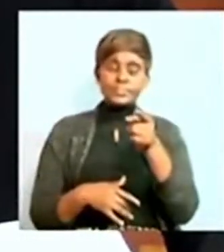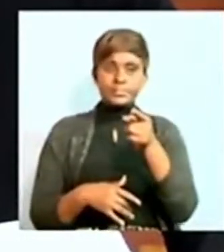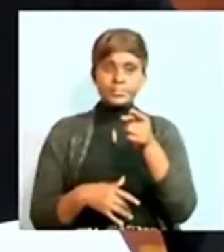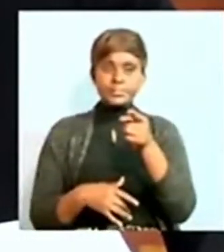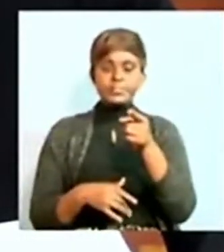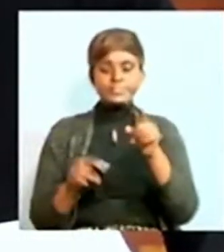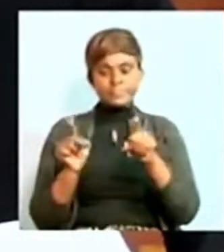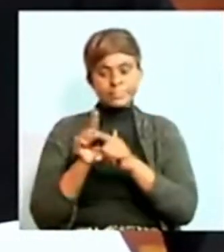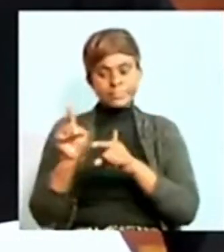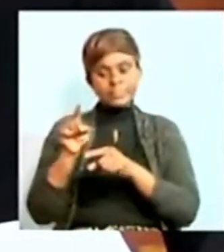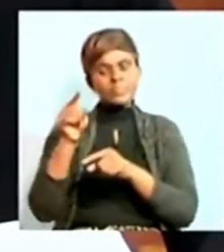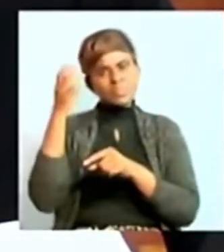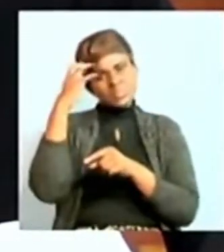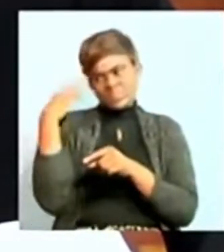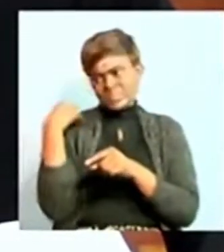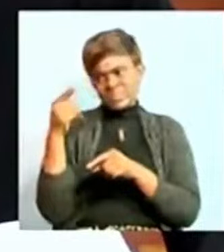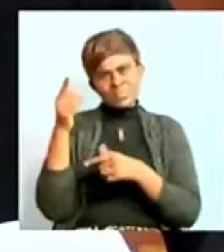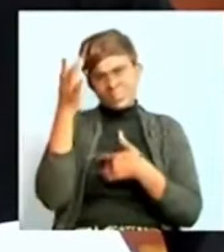is the office sick?